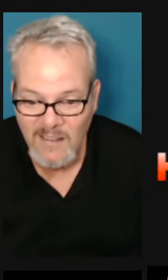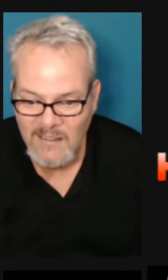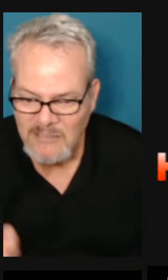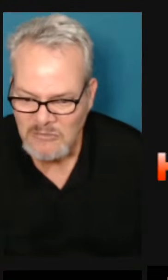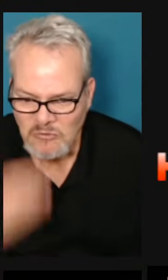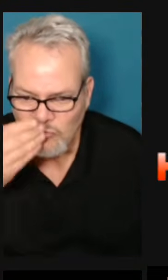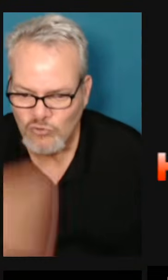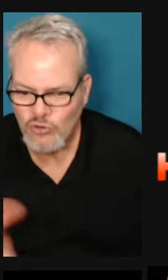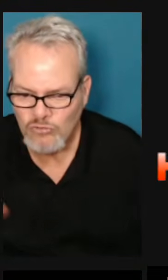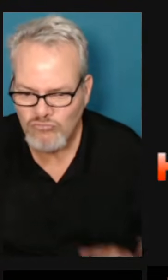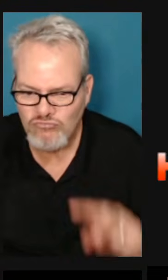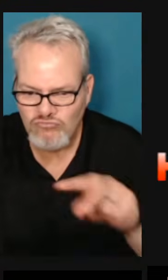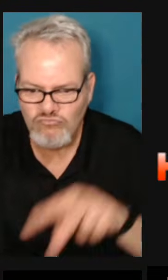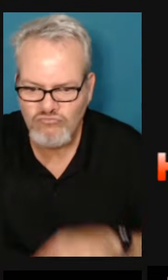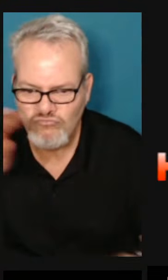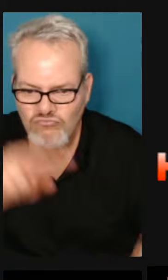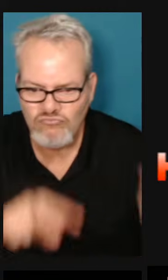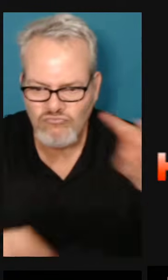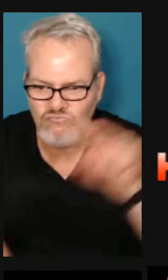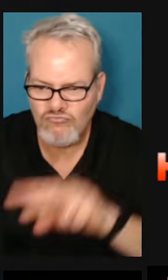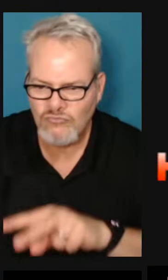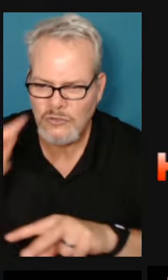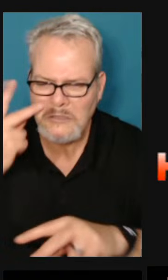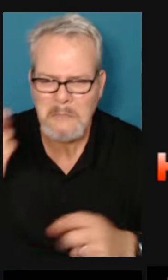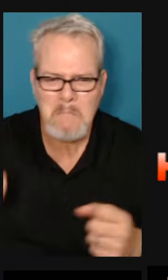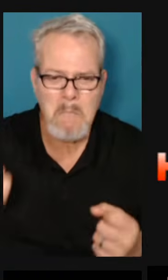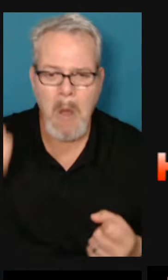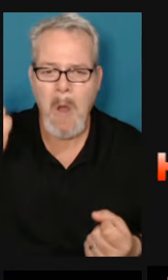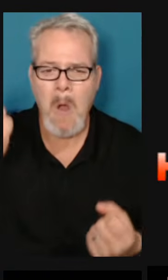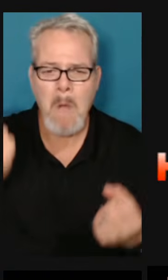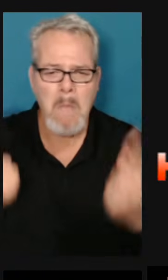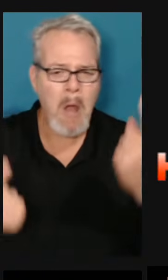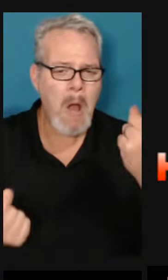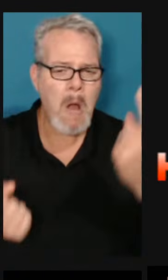You can just see all that stuff being thrown up into the air.